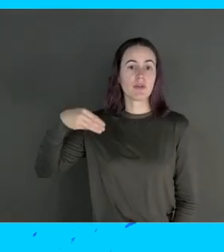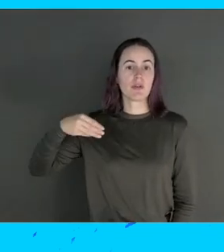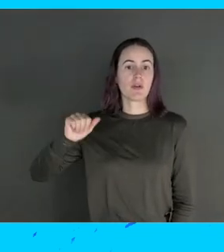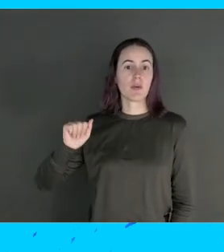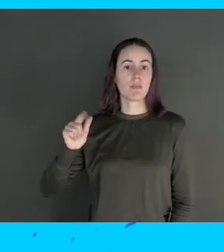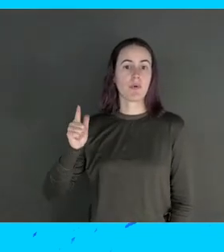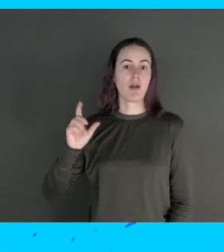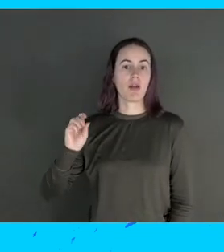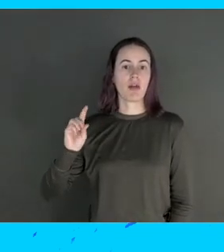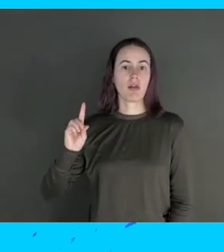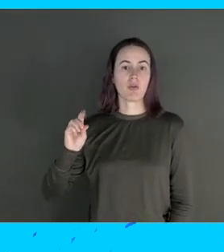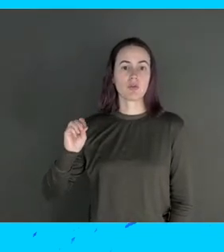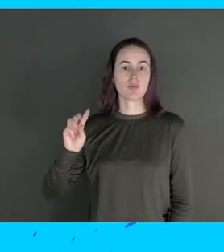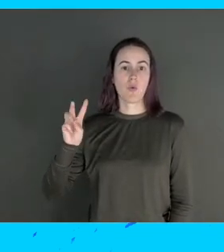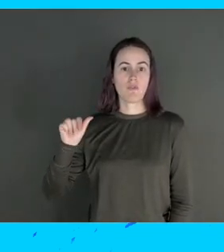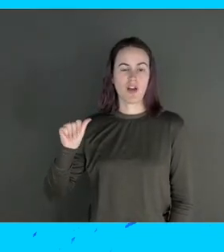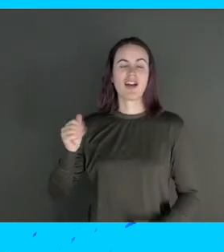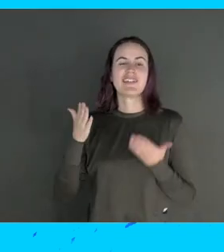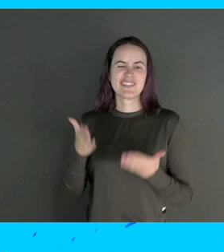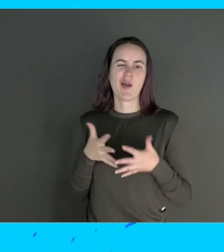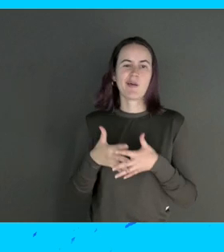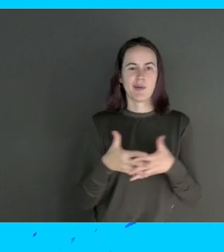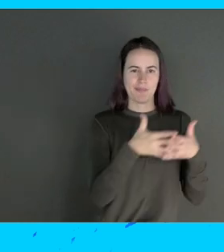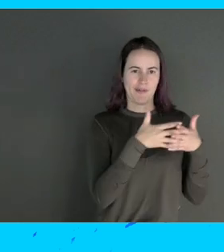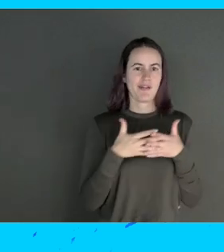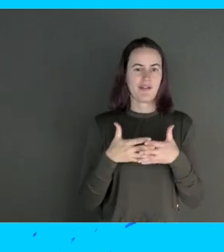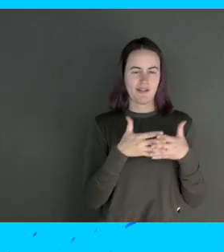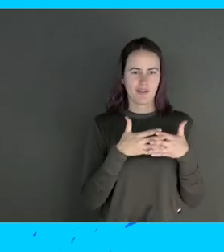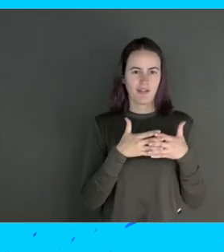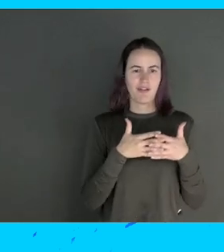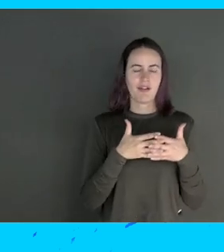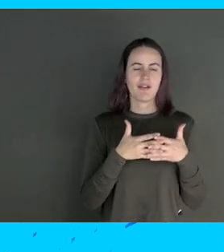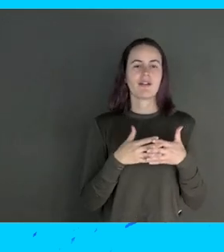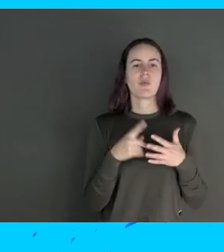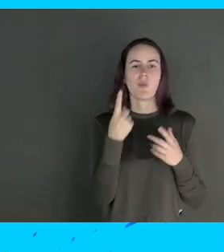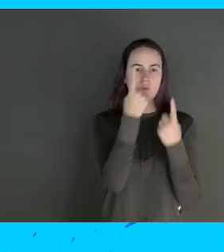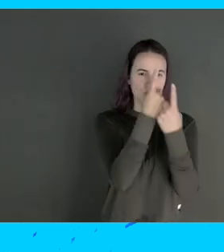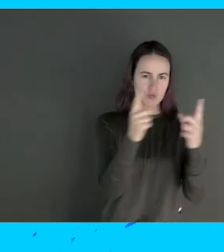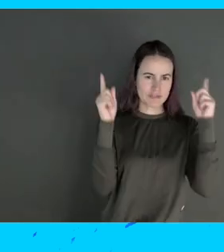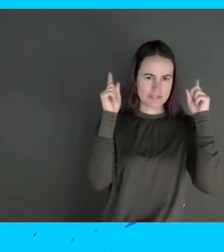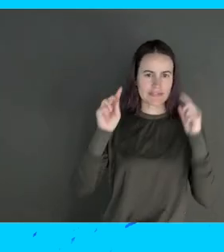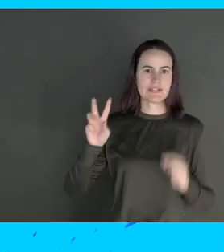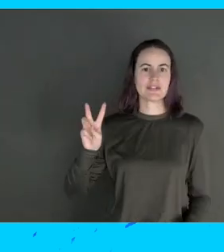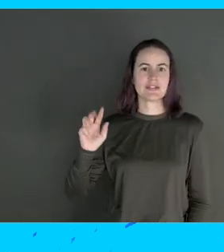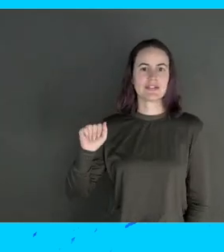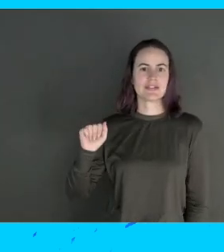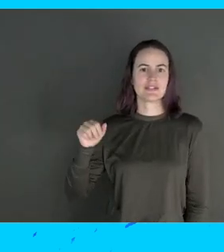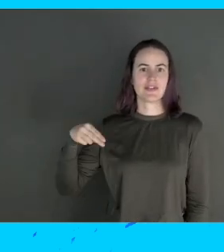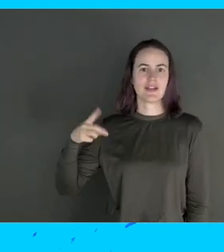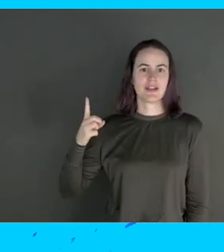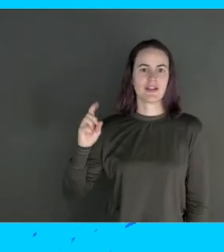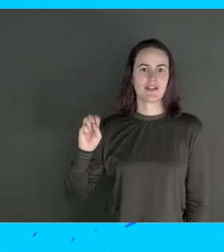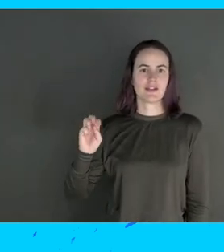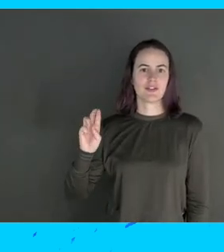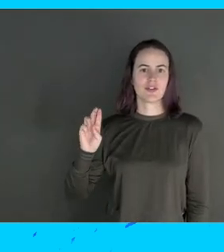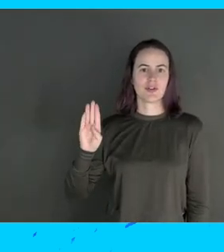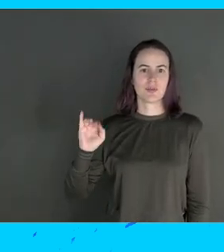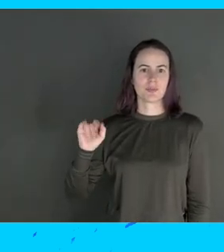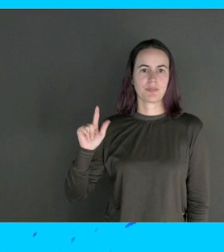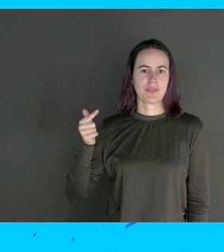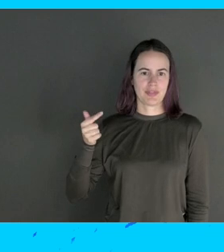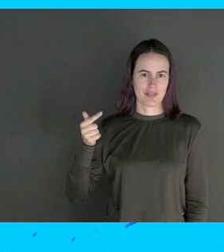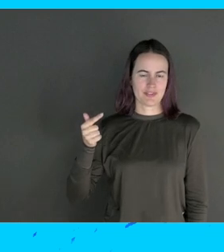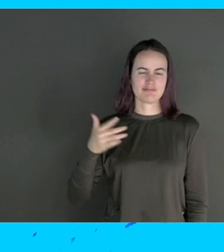United States pursuing a bachelor's degree at Vanderbilt University. But I am still, I think,